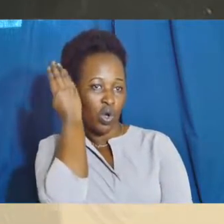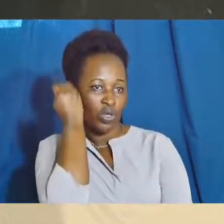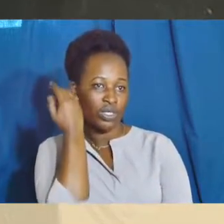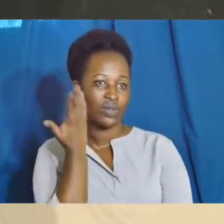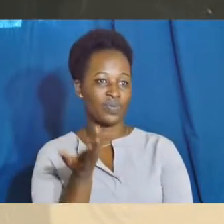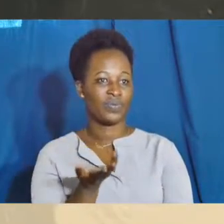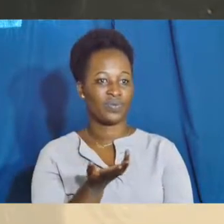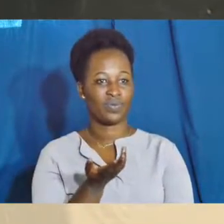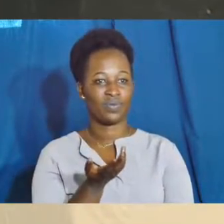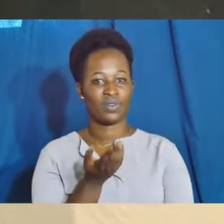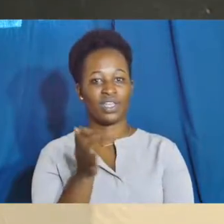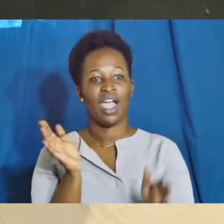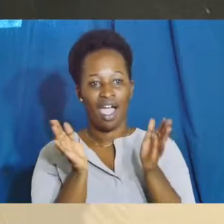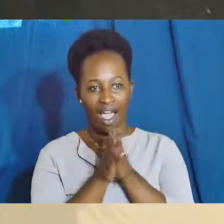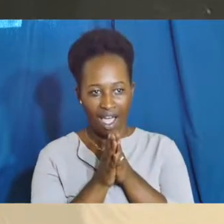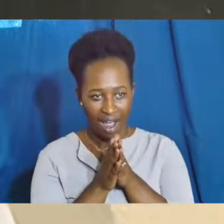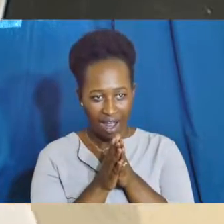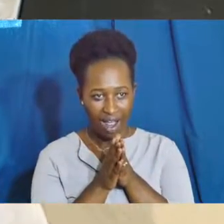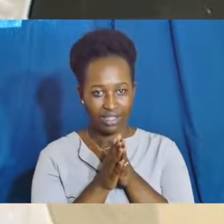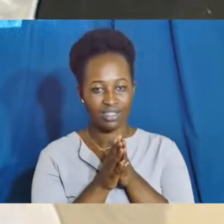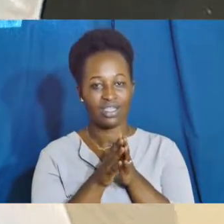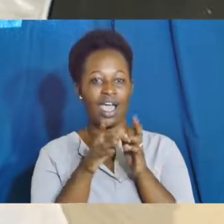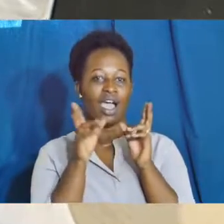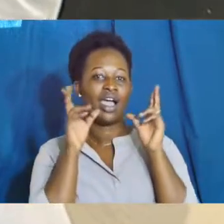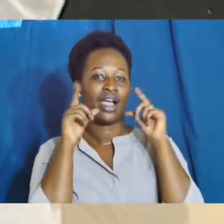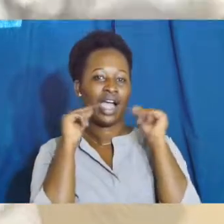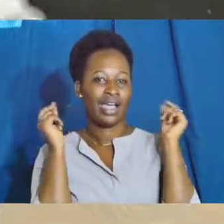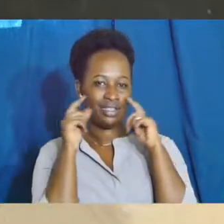dogs and cats.